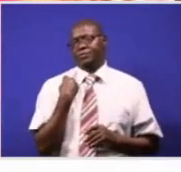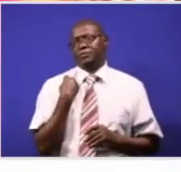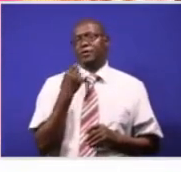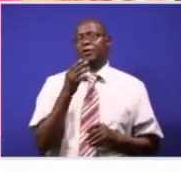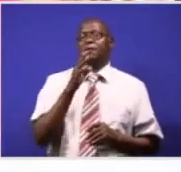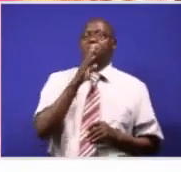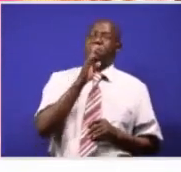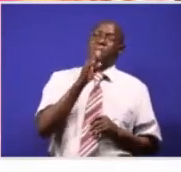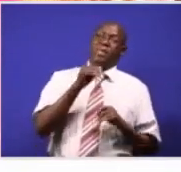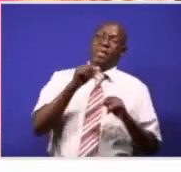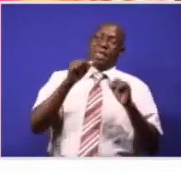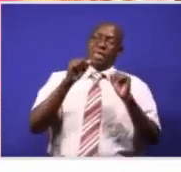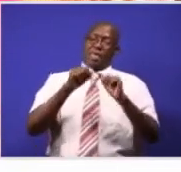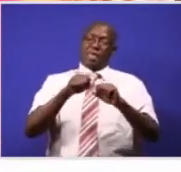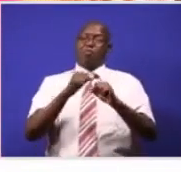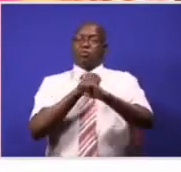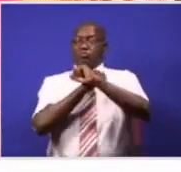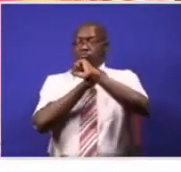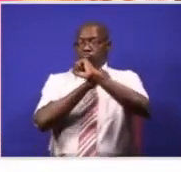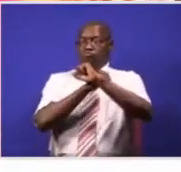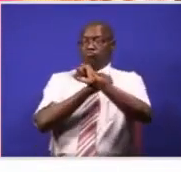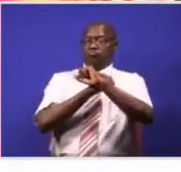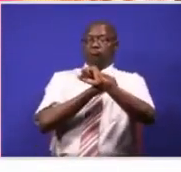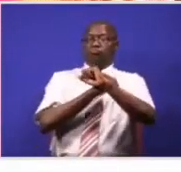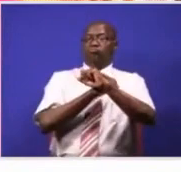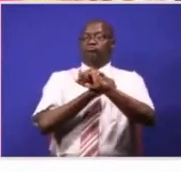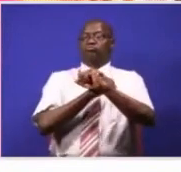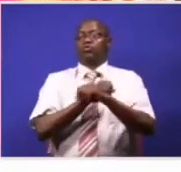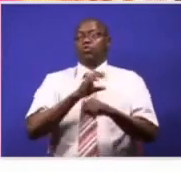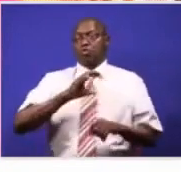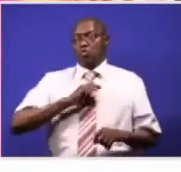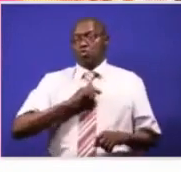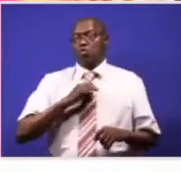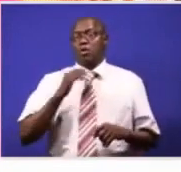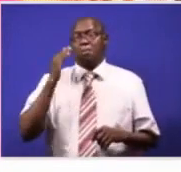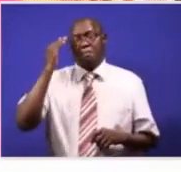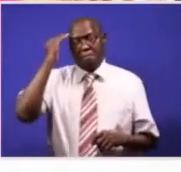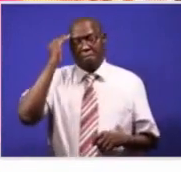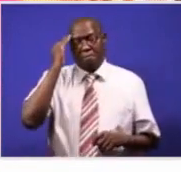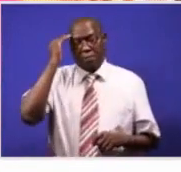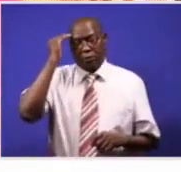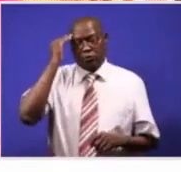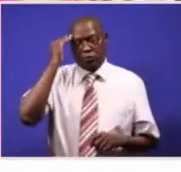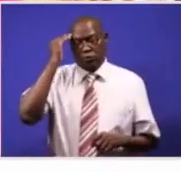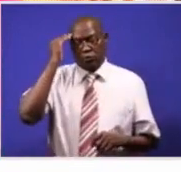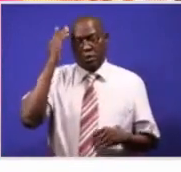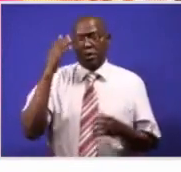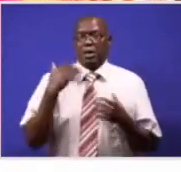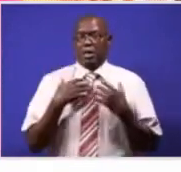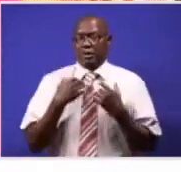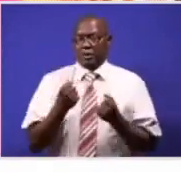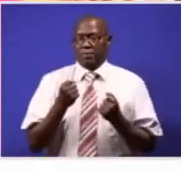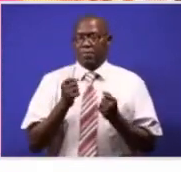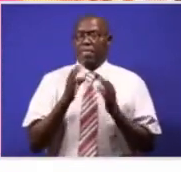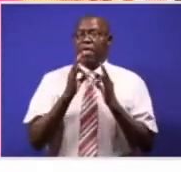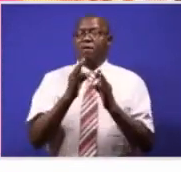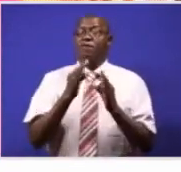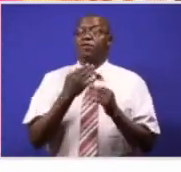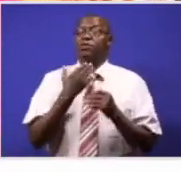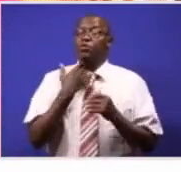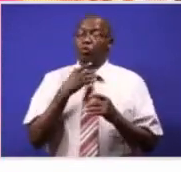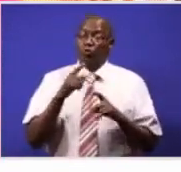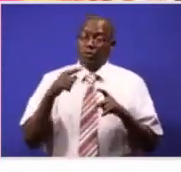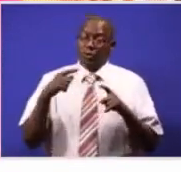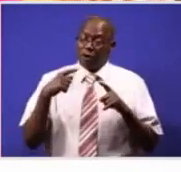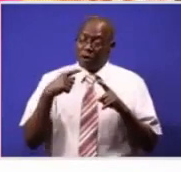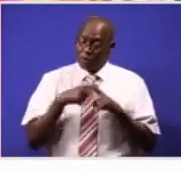to safeguard one's own mental health. If you don't want to be hurt, why